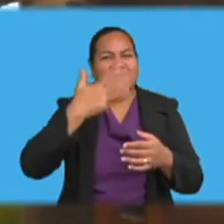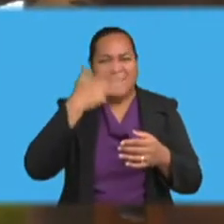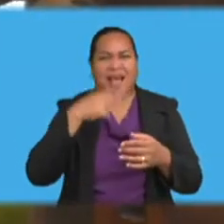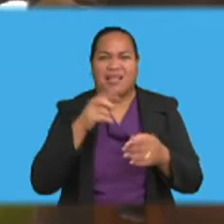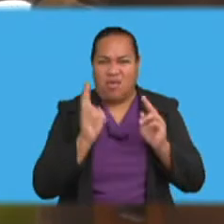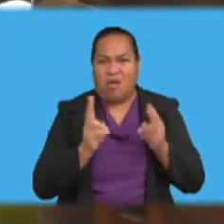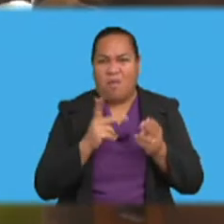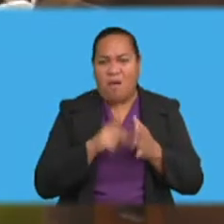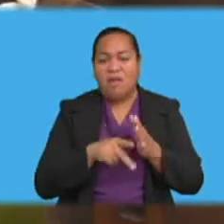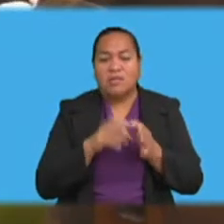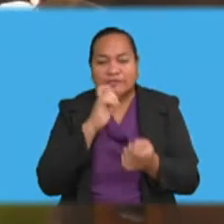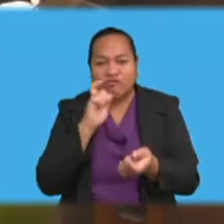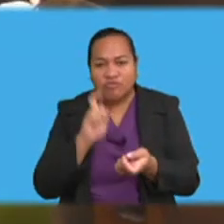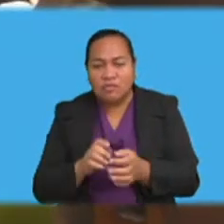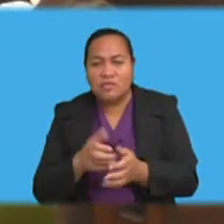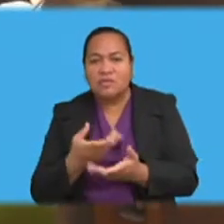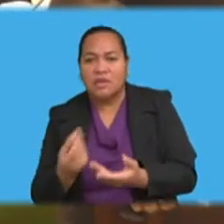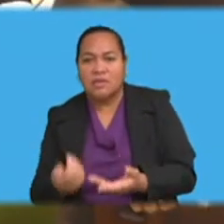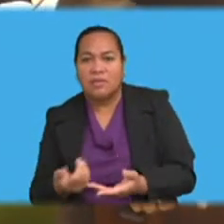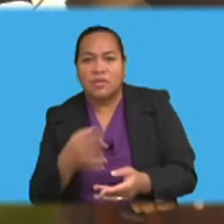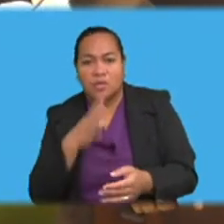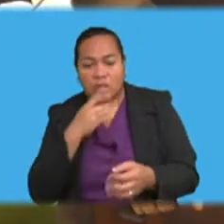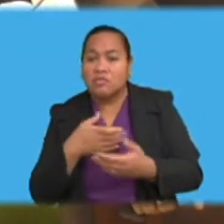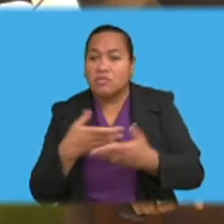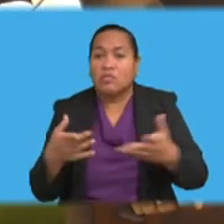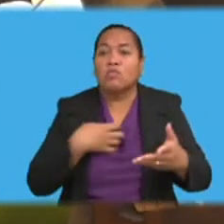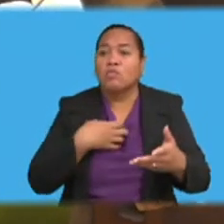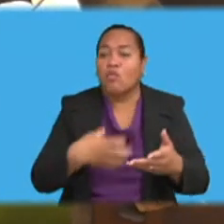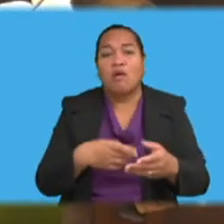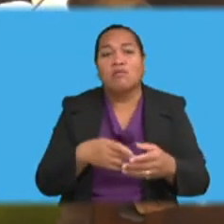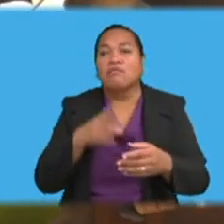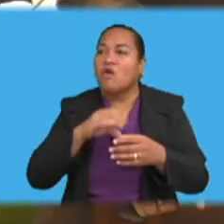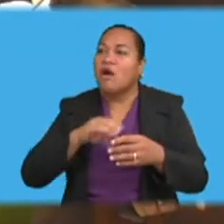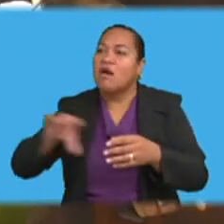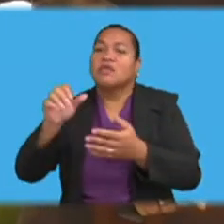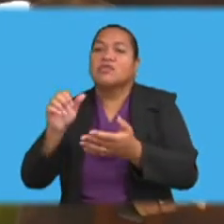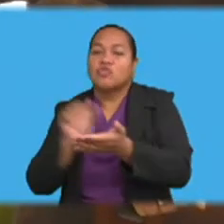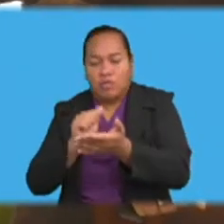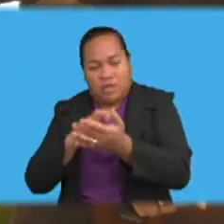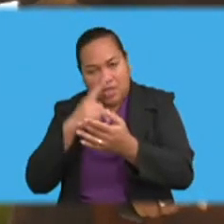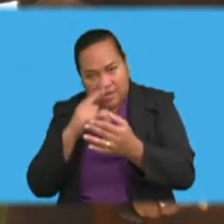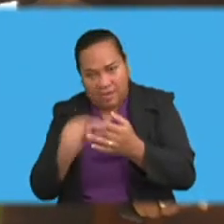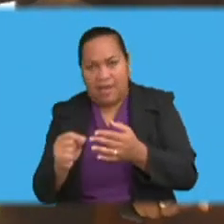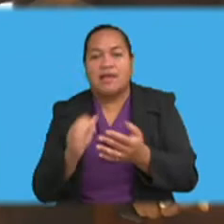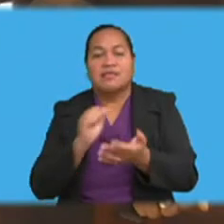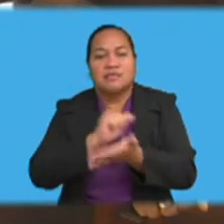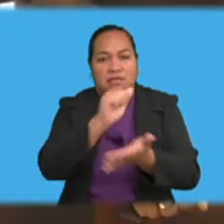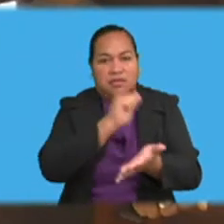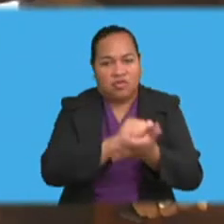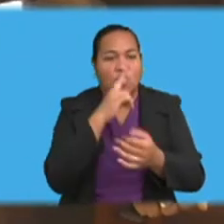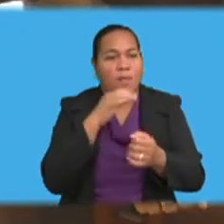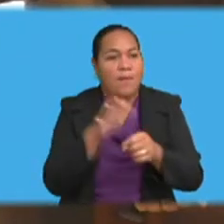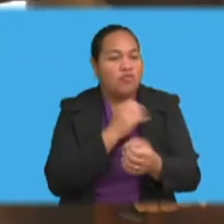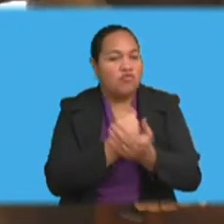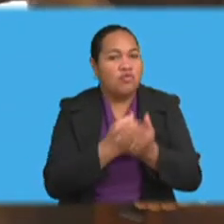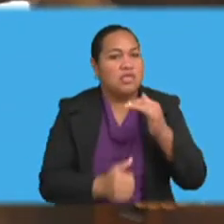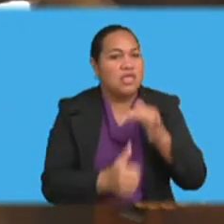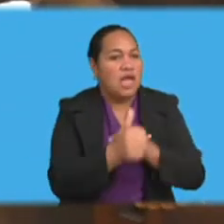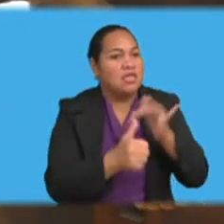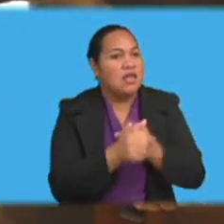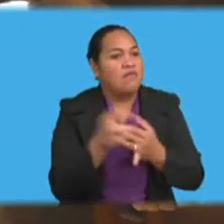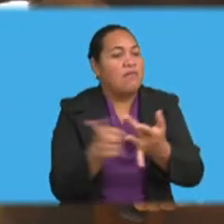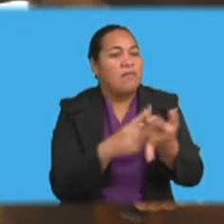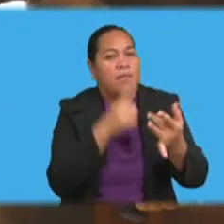course, Wailesi remains open to partnering with even more retailers to ensure that access to these STBs are as easy as possible